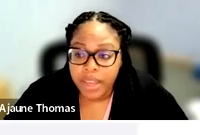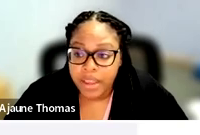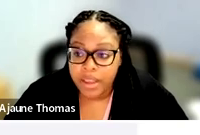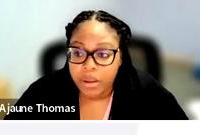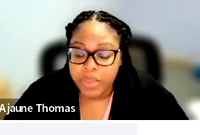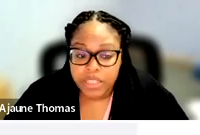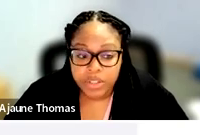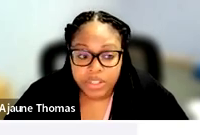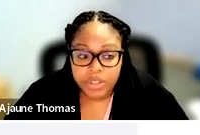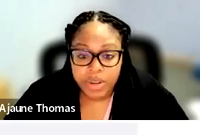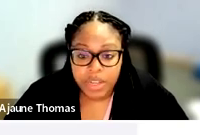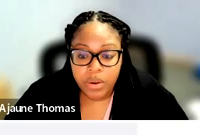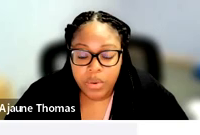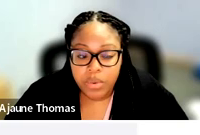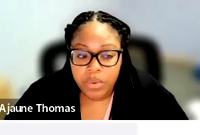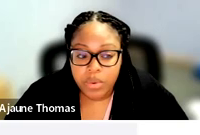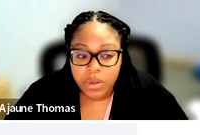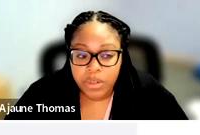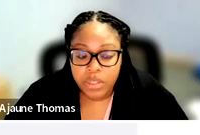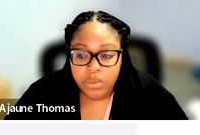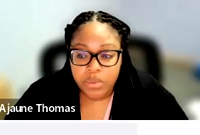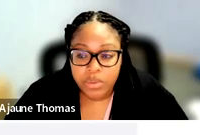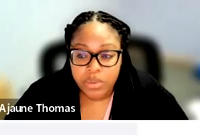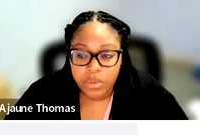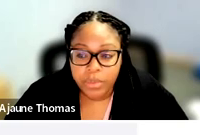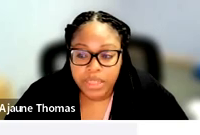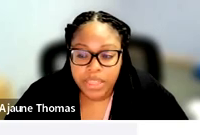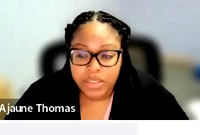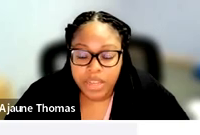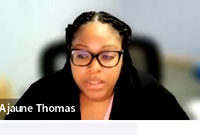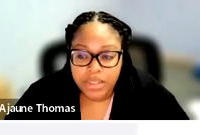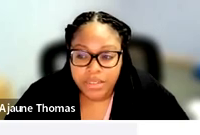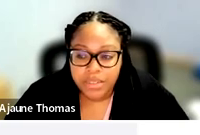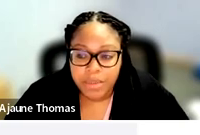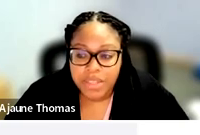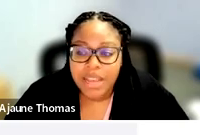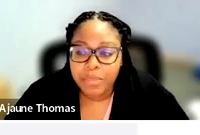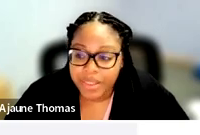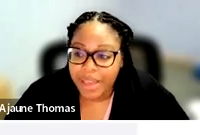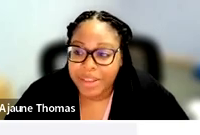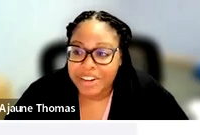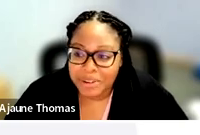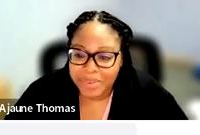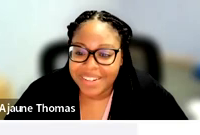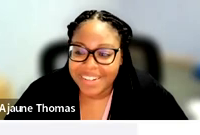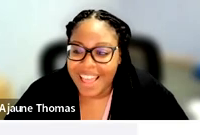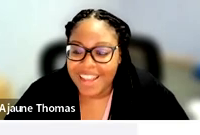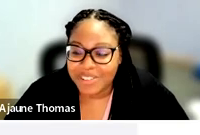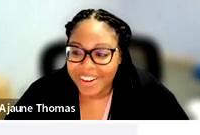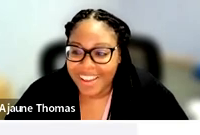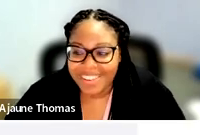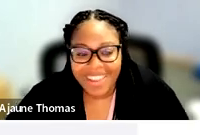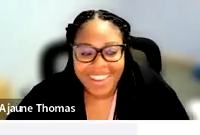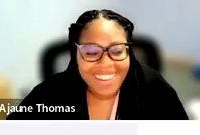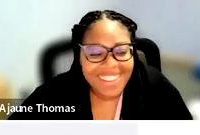magnify things on your screen or to zoom. I think there's like something separate that we can do, but